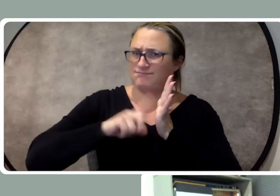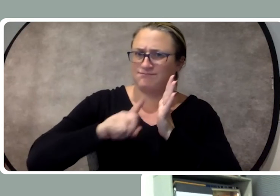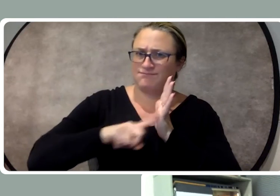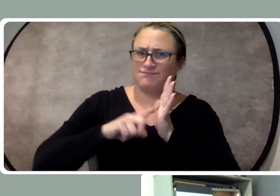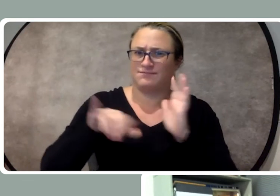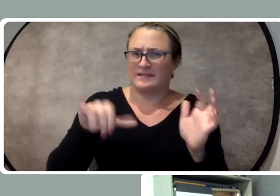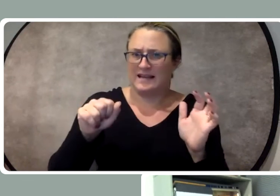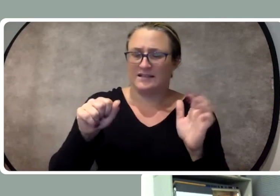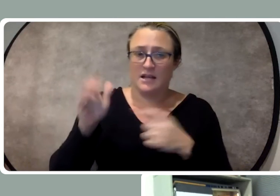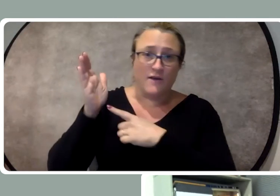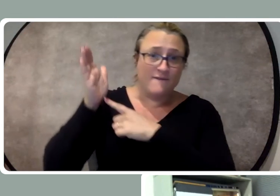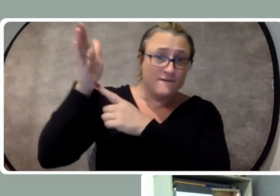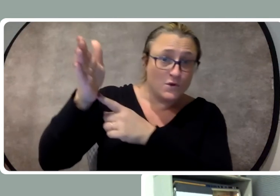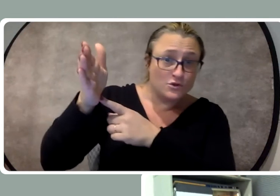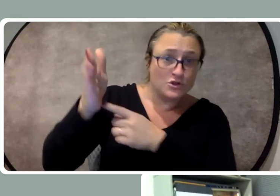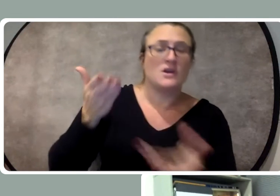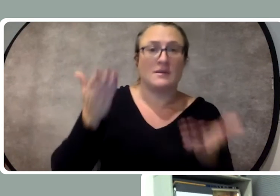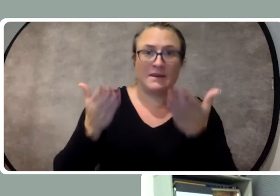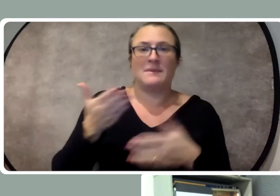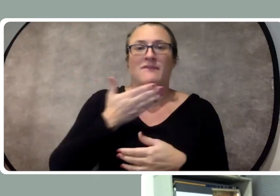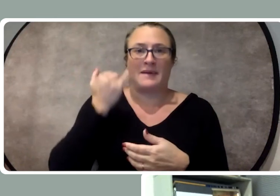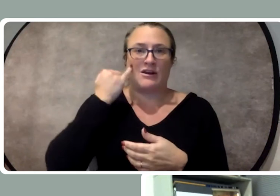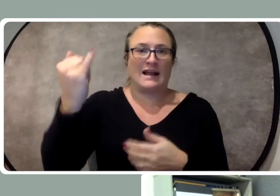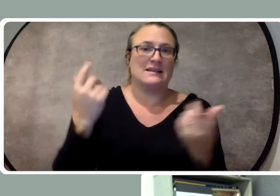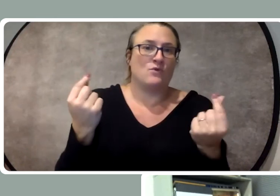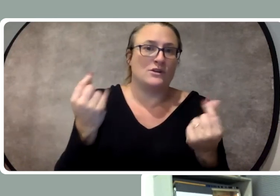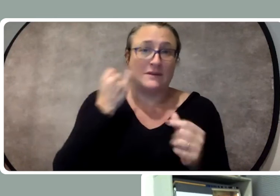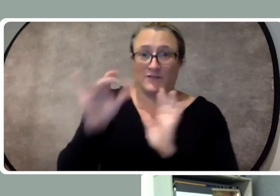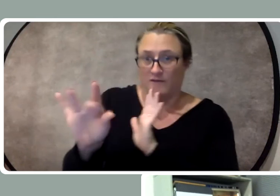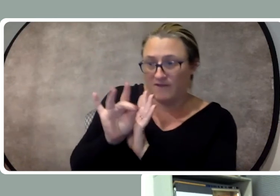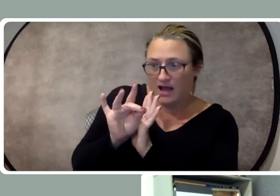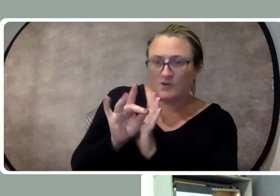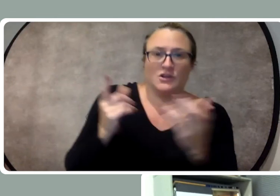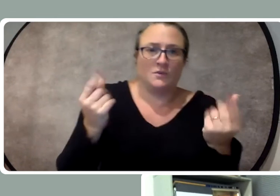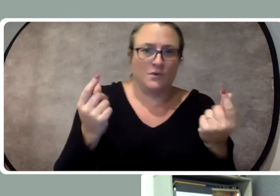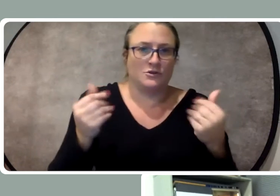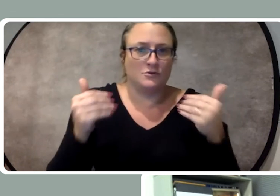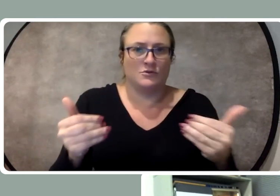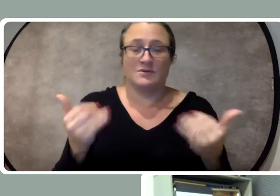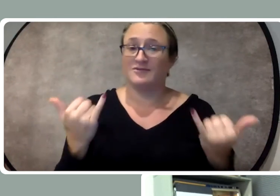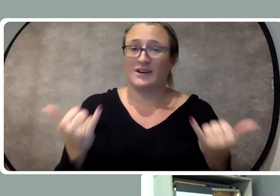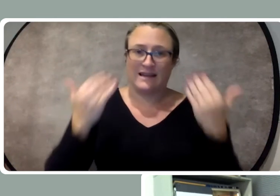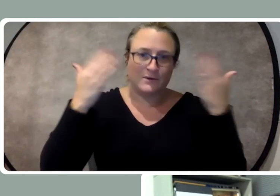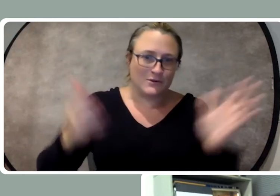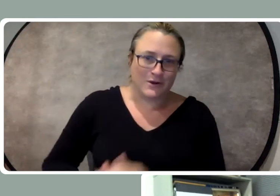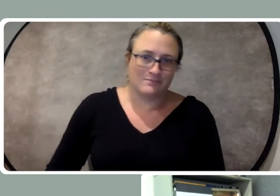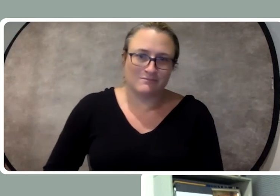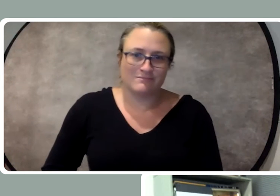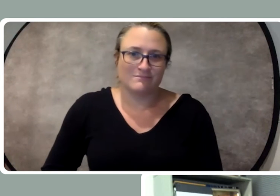think in the future, we may have some idea of what to do in such circumstances. Right now, we don't really know.